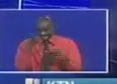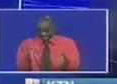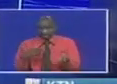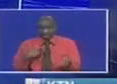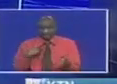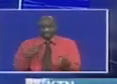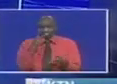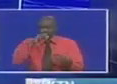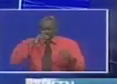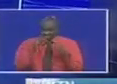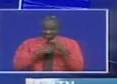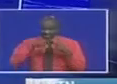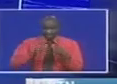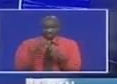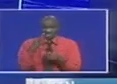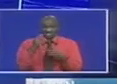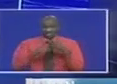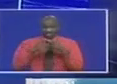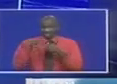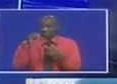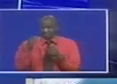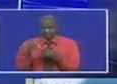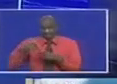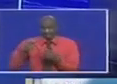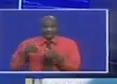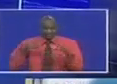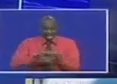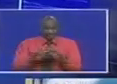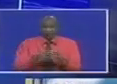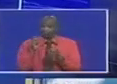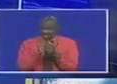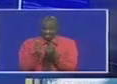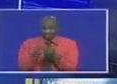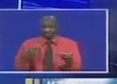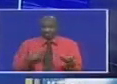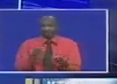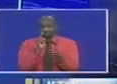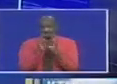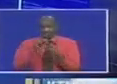26,360 bags of maize have been given. Also,